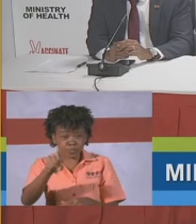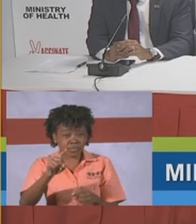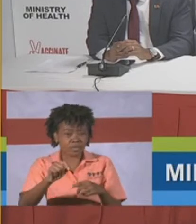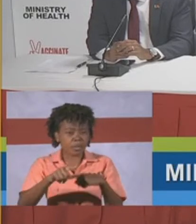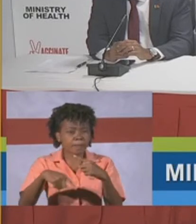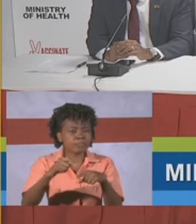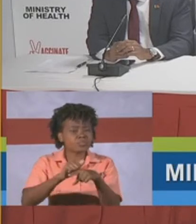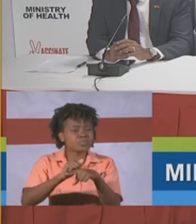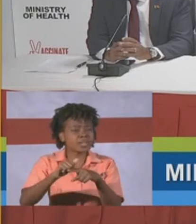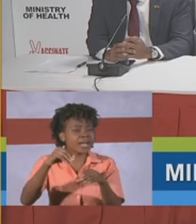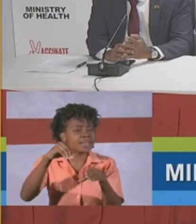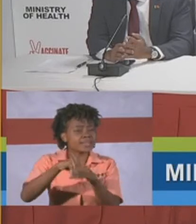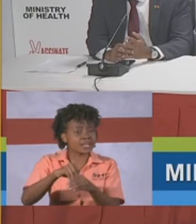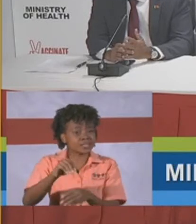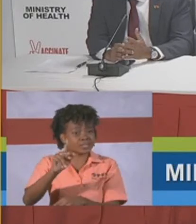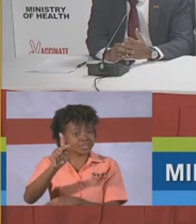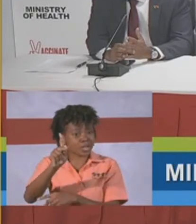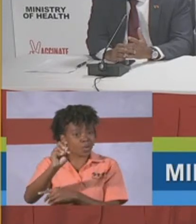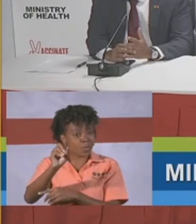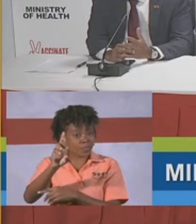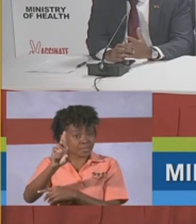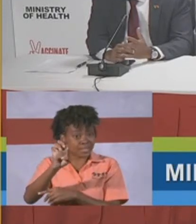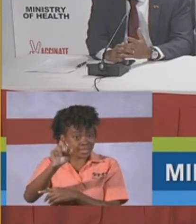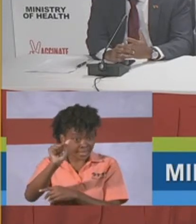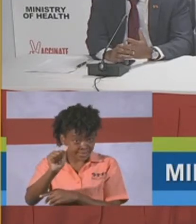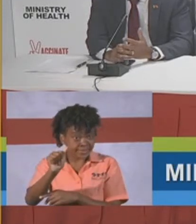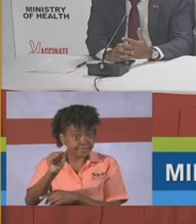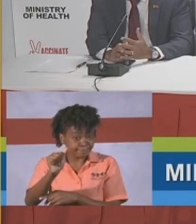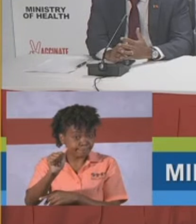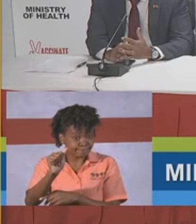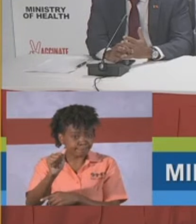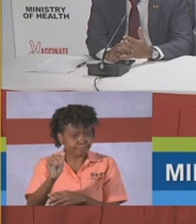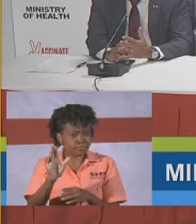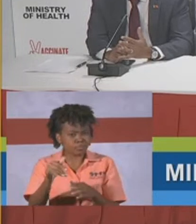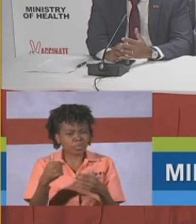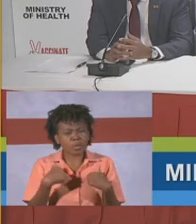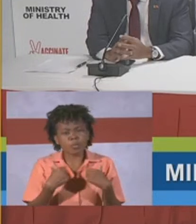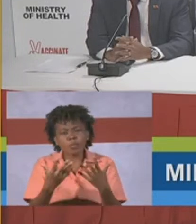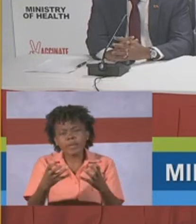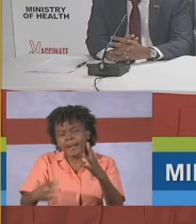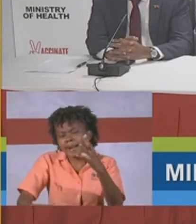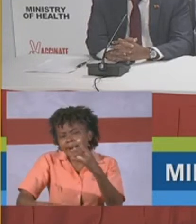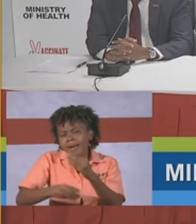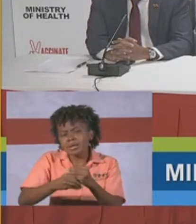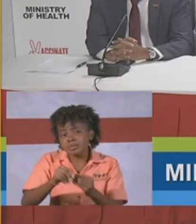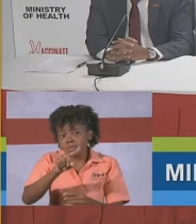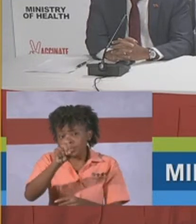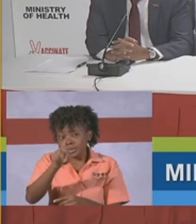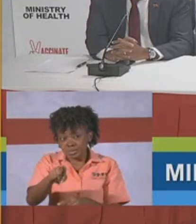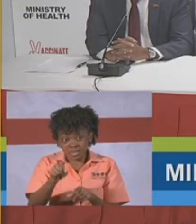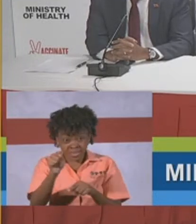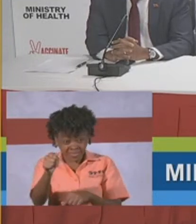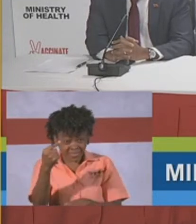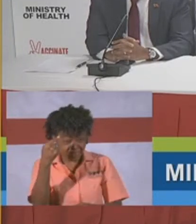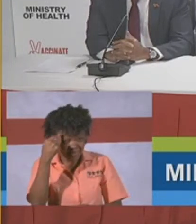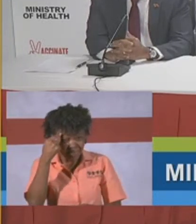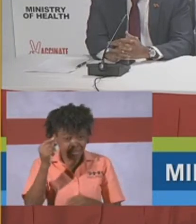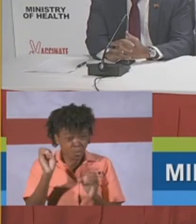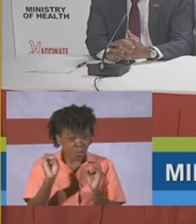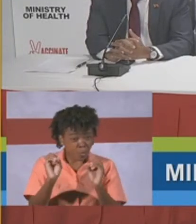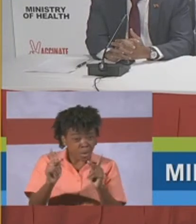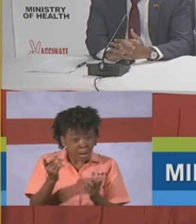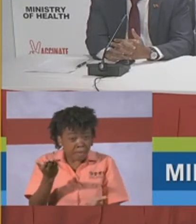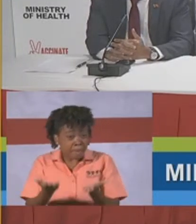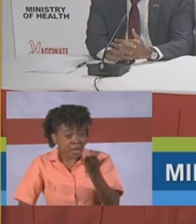in talks with WHO yet, do you think that Trinidad and Tobago can benefit from such an initiative, even though we may not have the capacity at